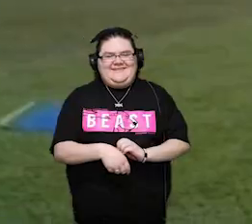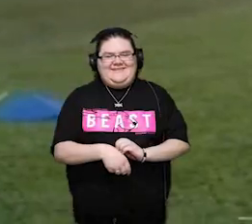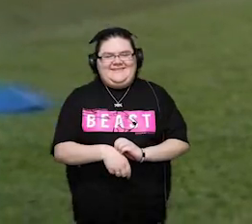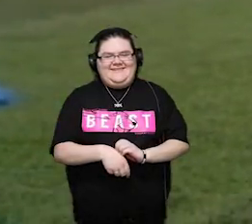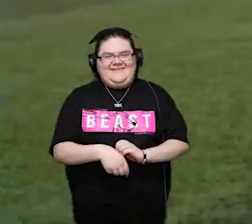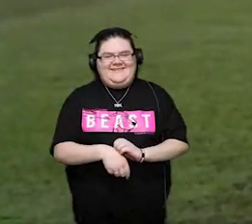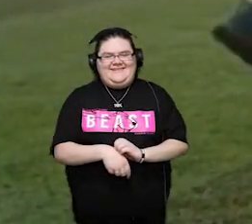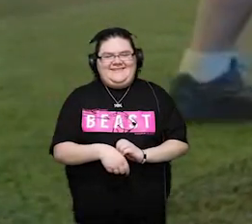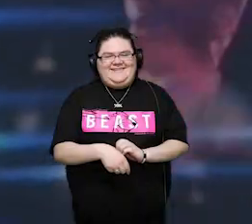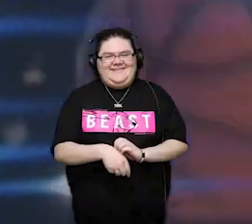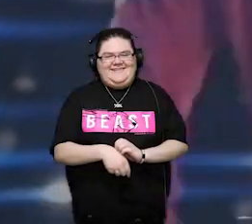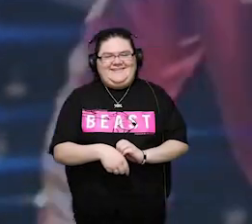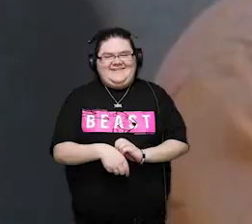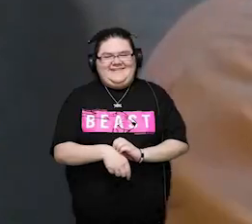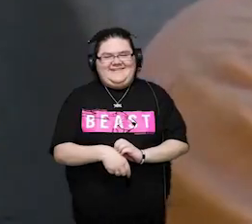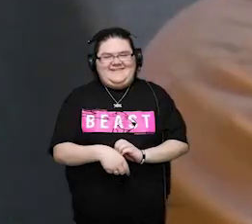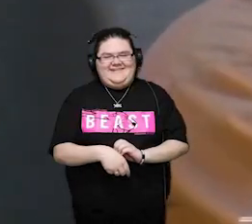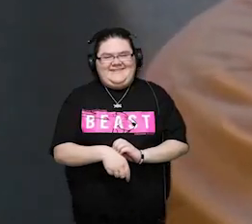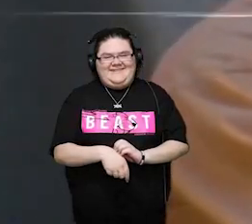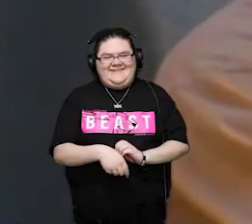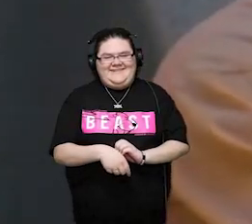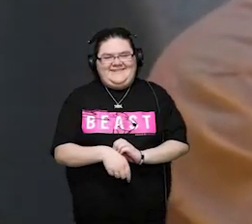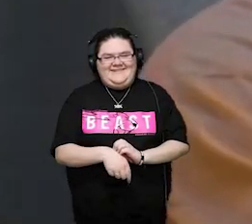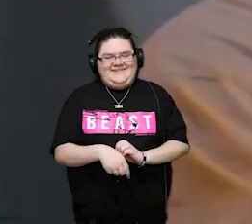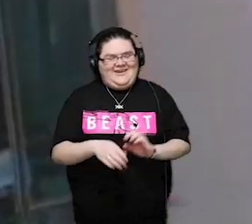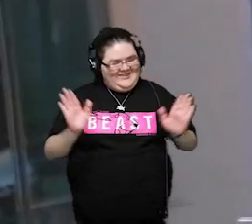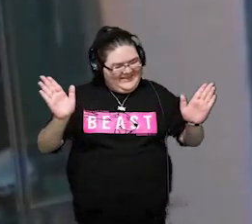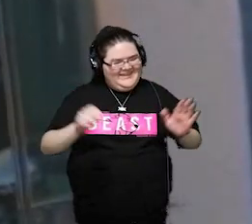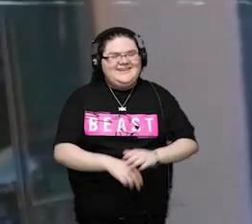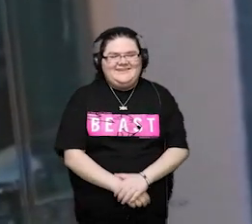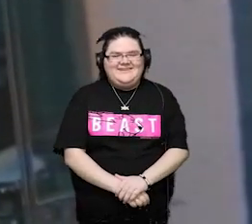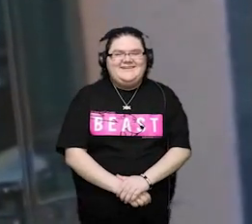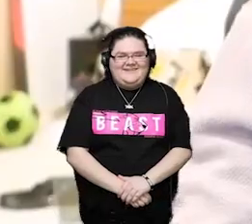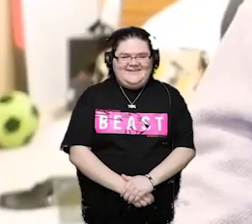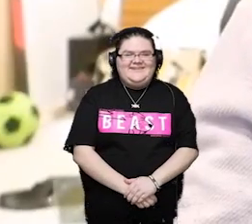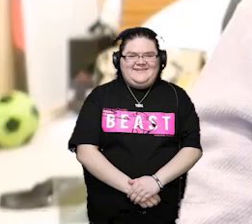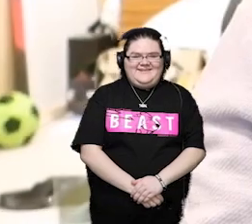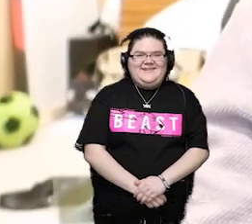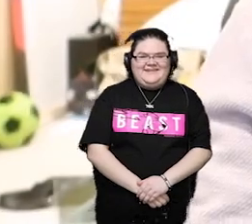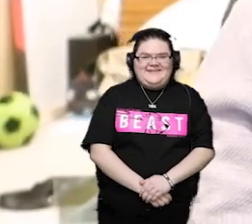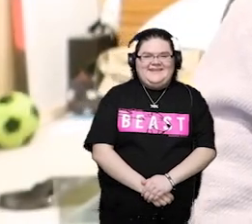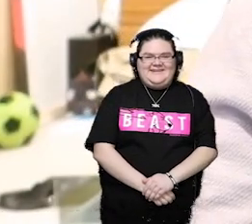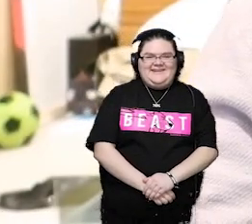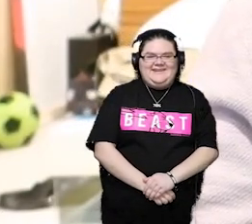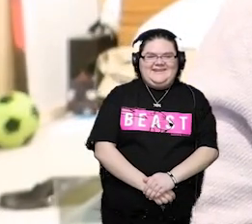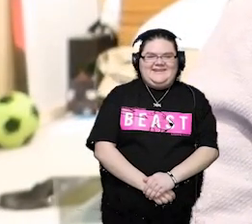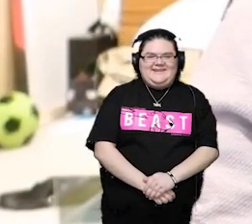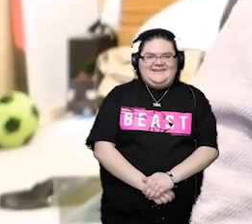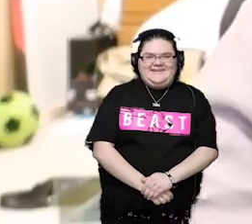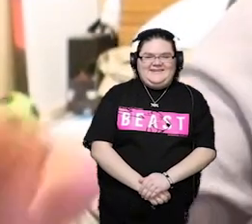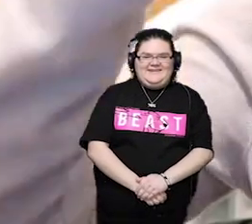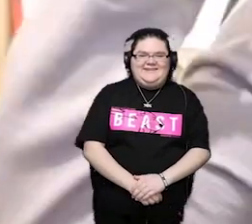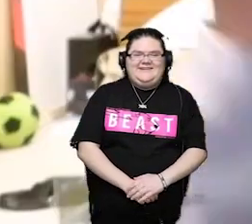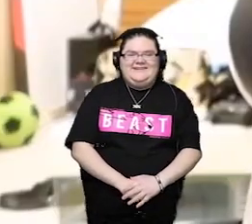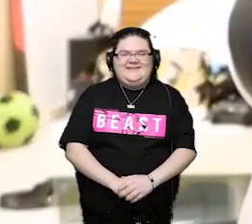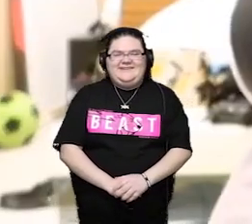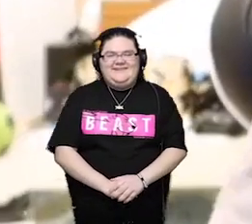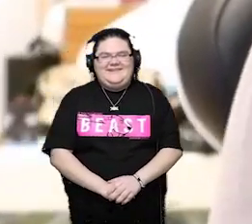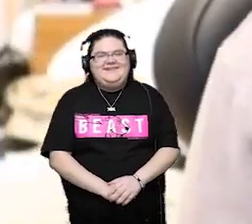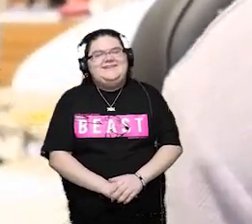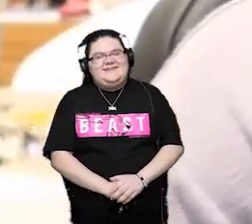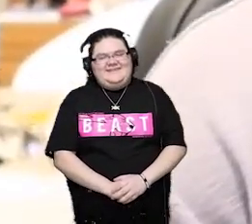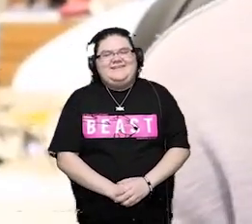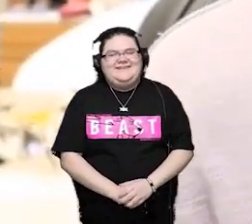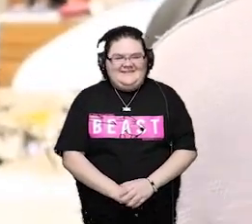hell out of Lighter and the acoustic version of Lighter. So I just need you to stream both these songs as many